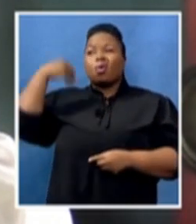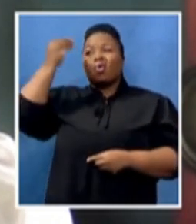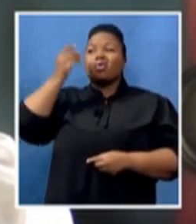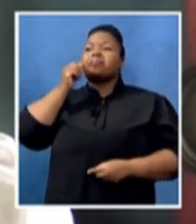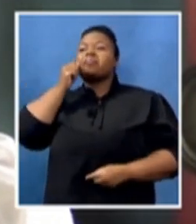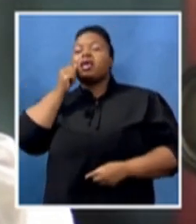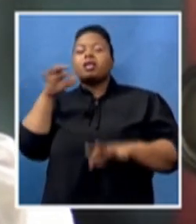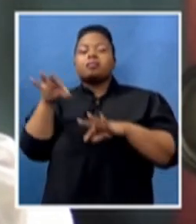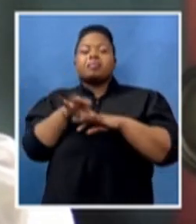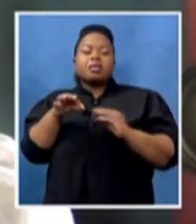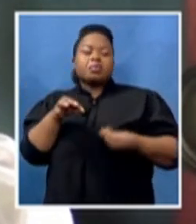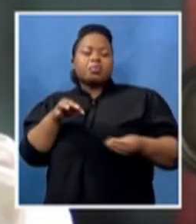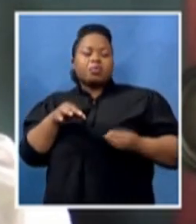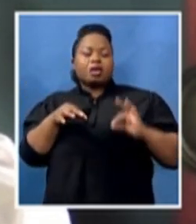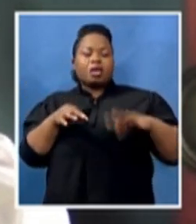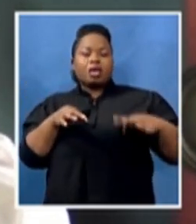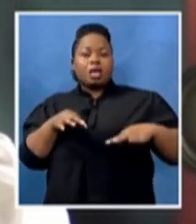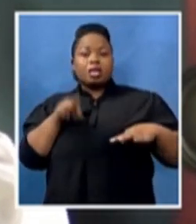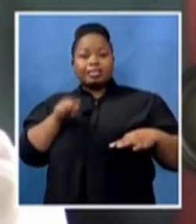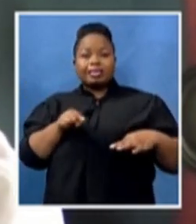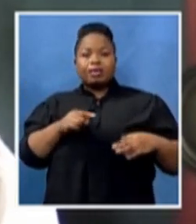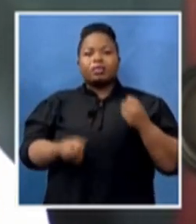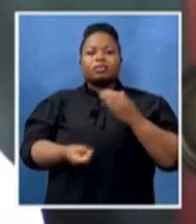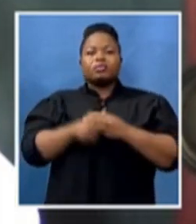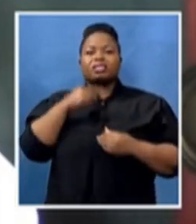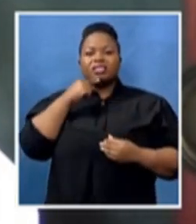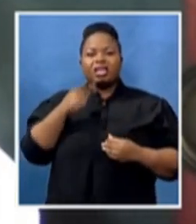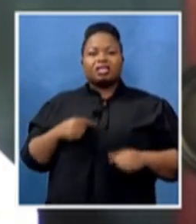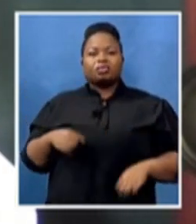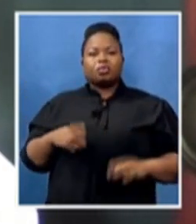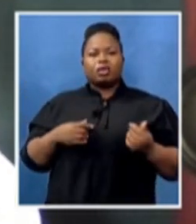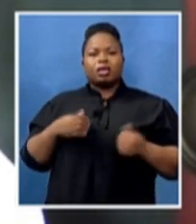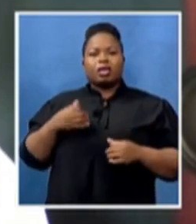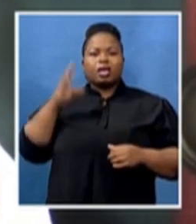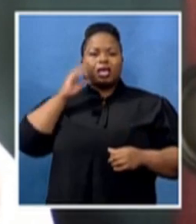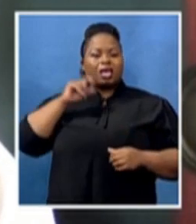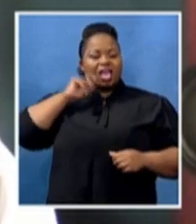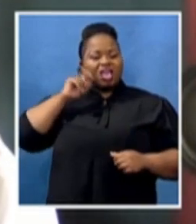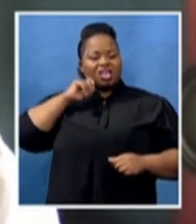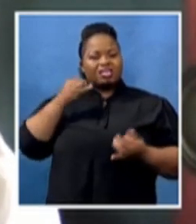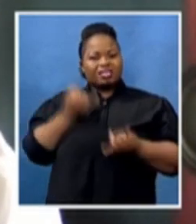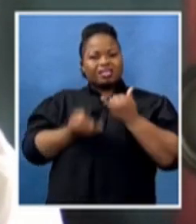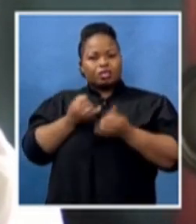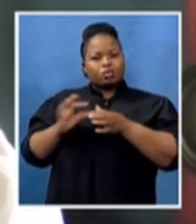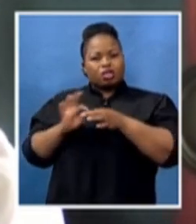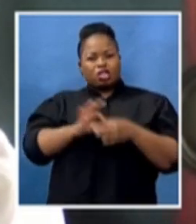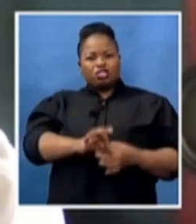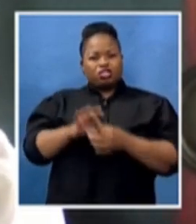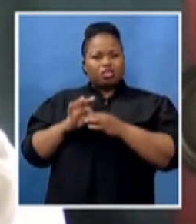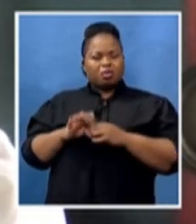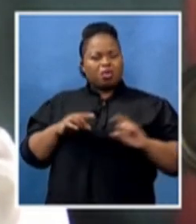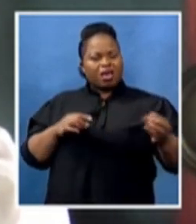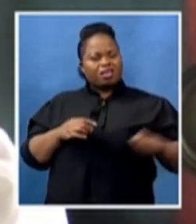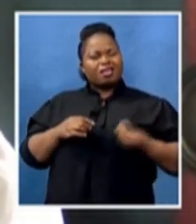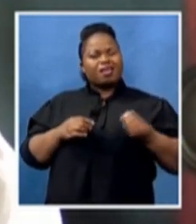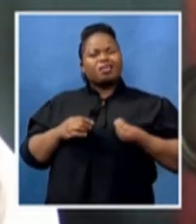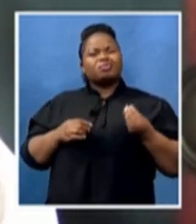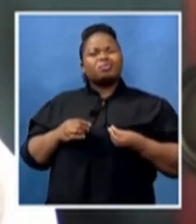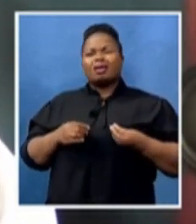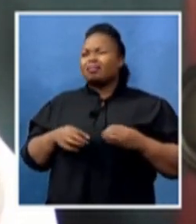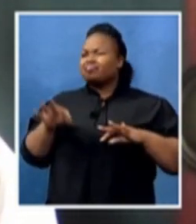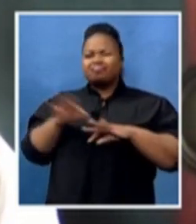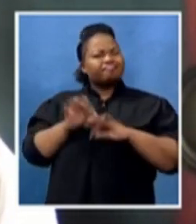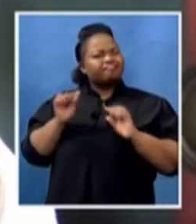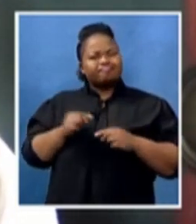call age-disparate sexual relationships. Often the girl is too young to be married and has no right to